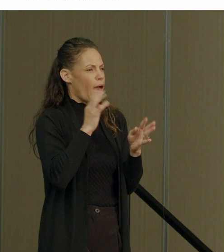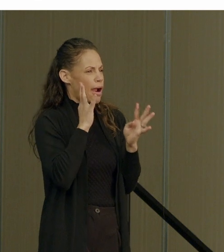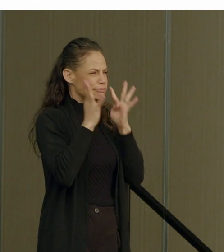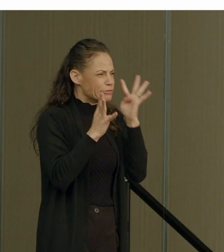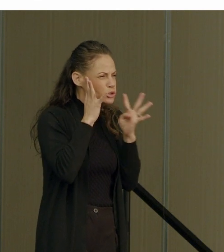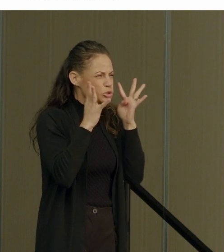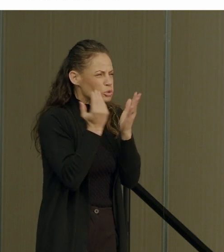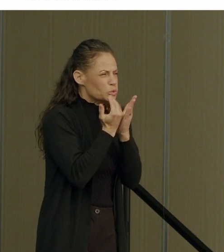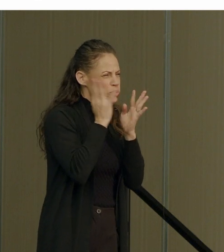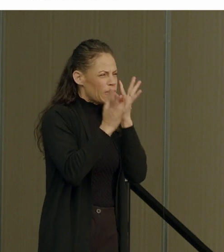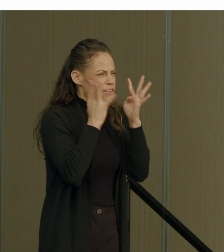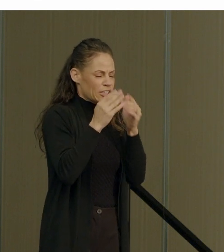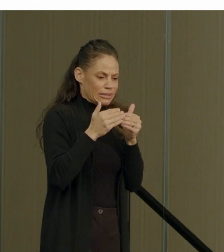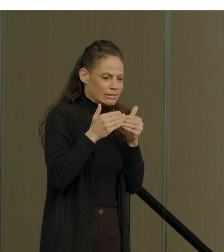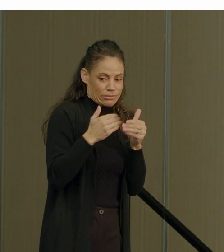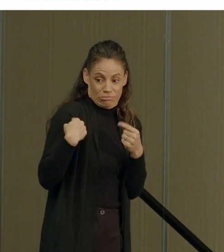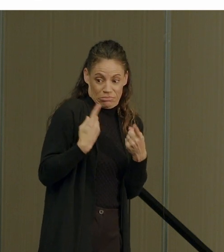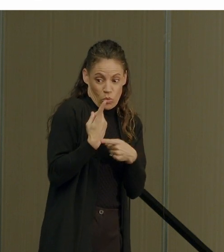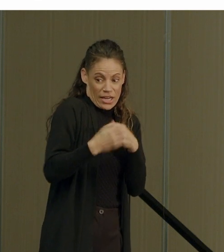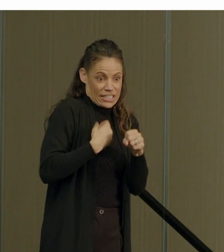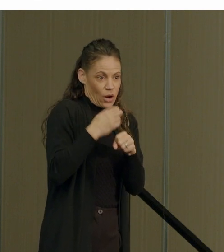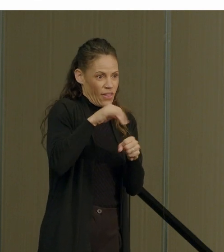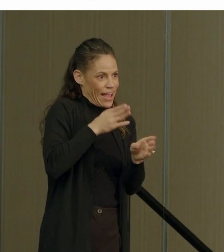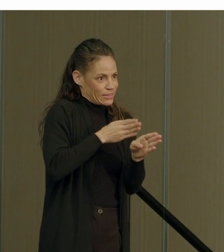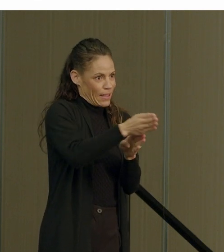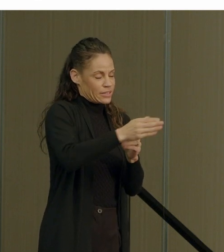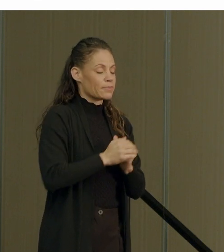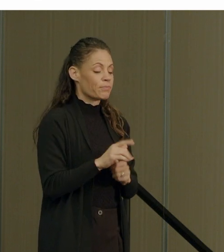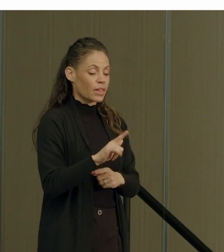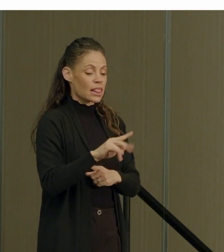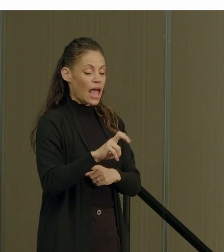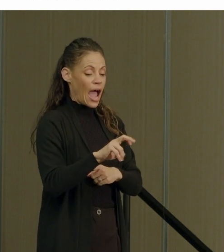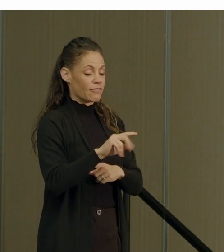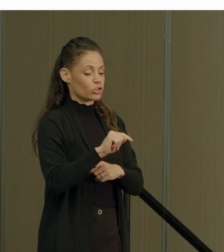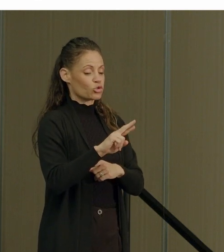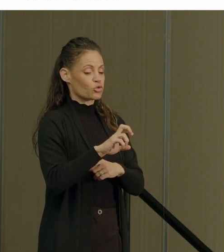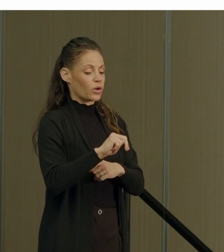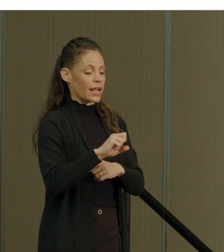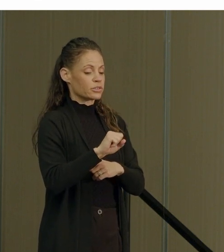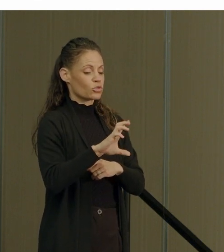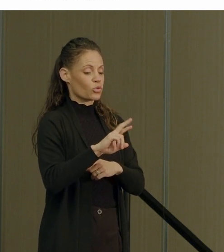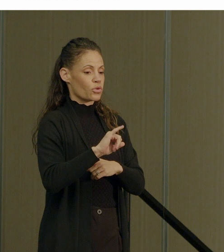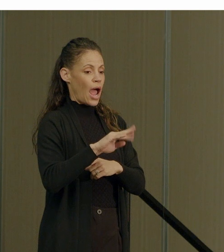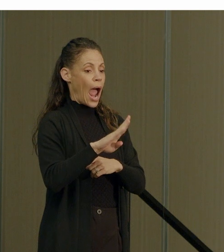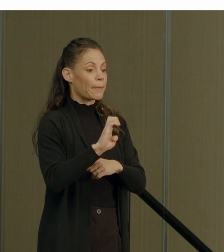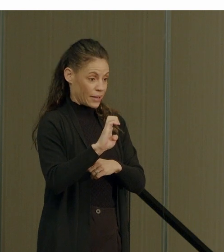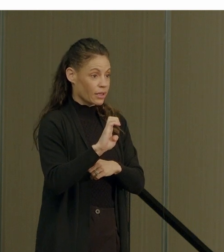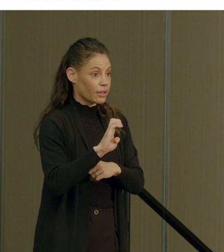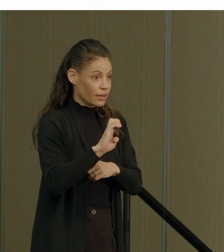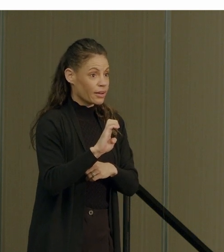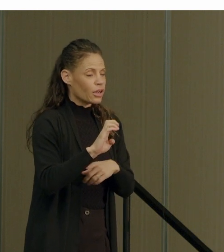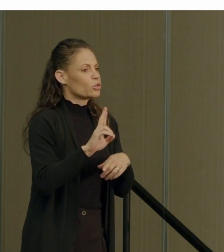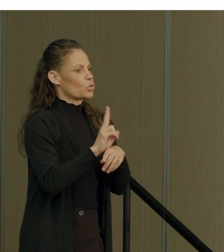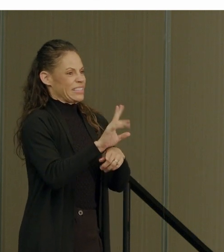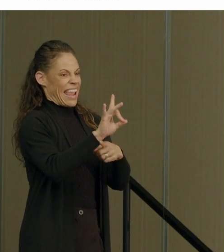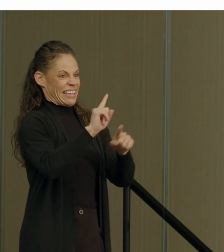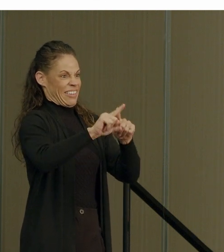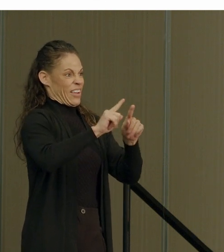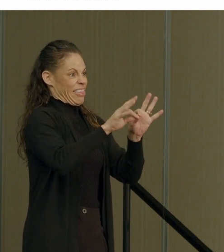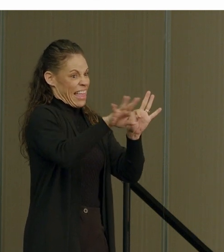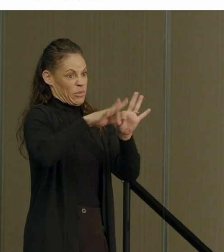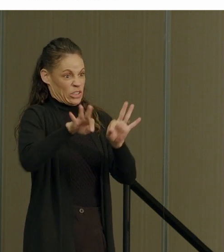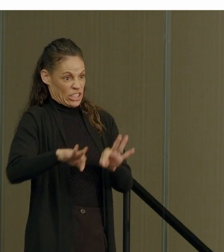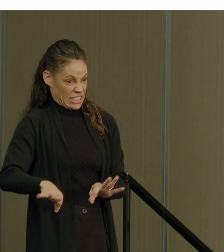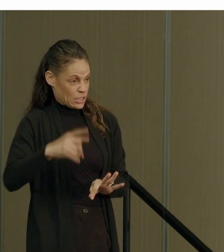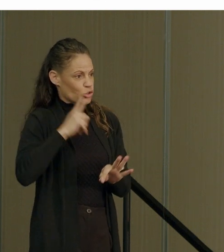space. Moving on to Live Transcribe, which captions your real-world, face-to-face conversations in over 80 languages. You